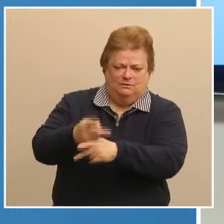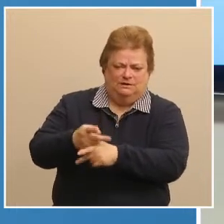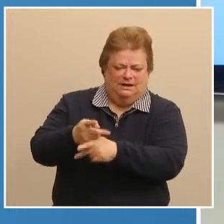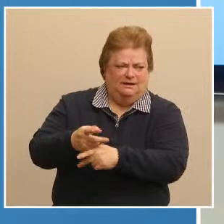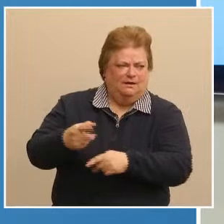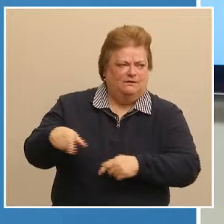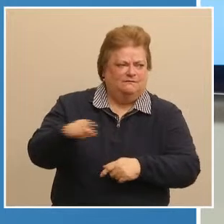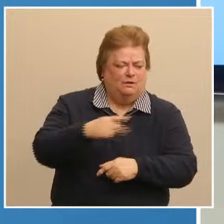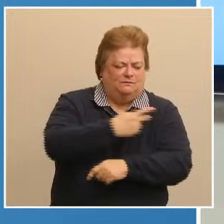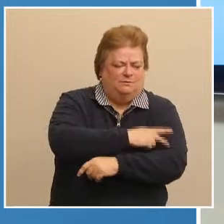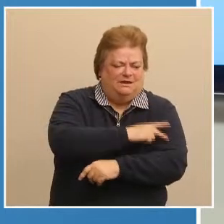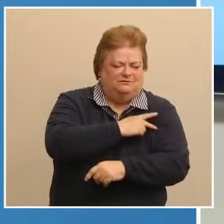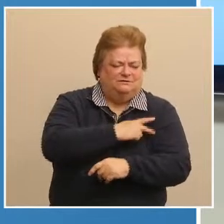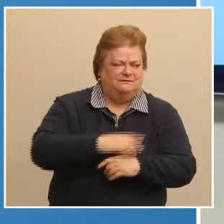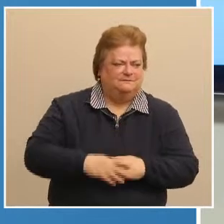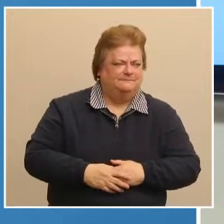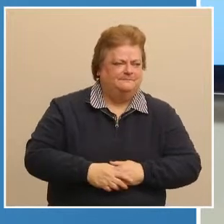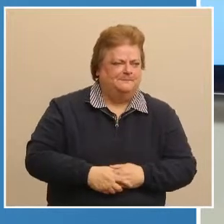Thank you.